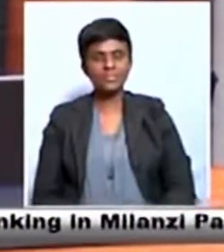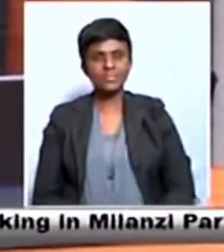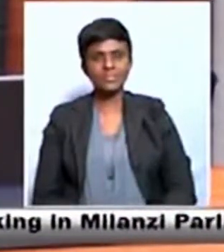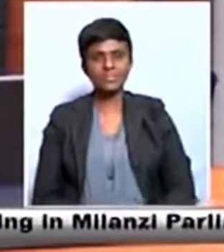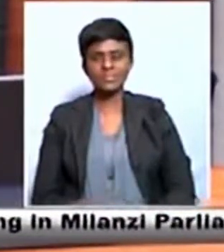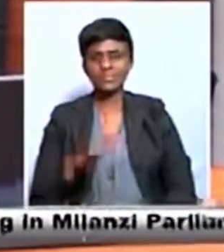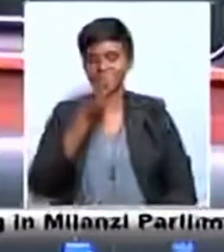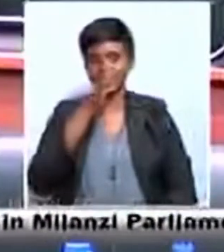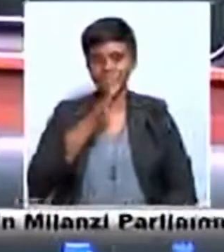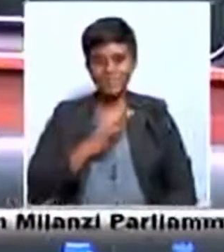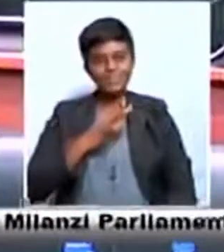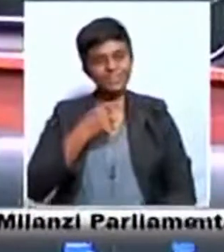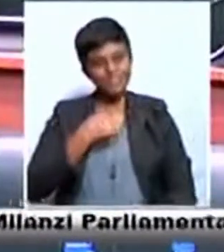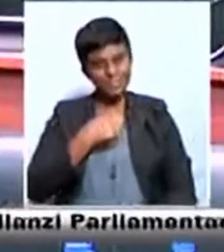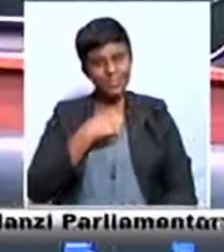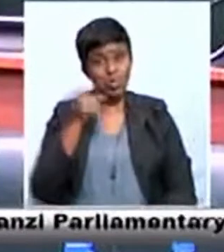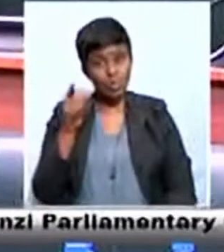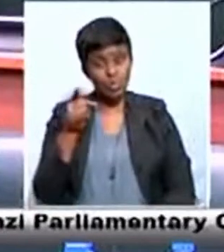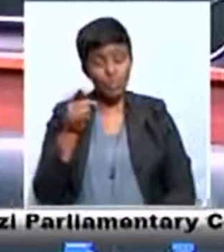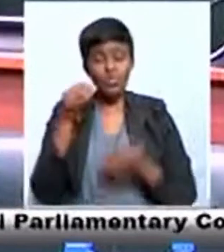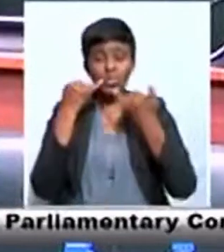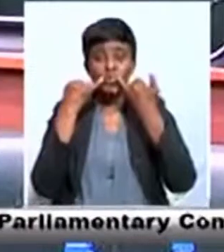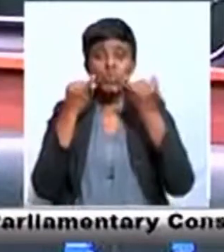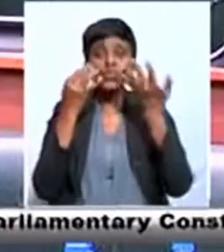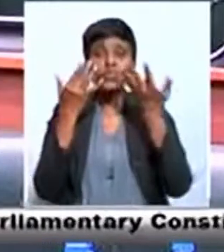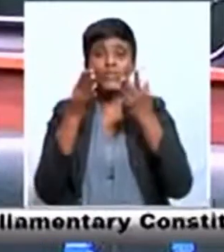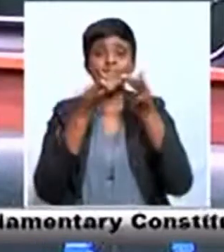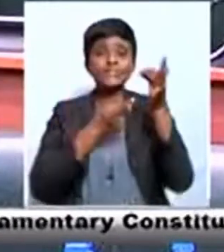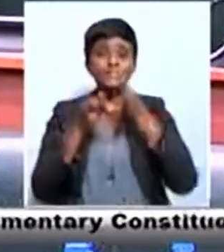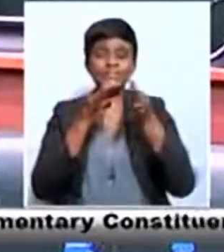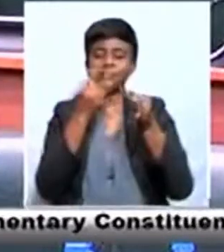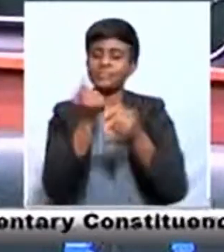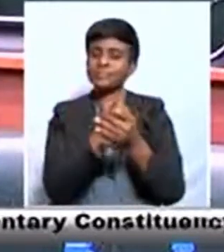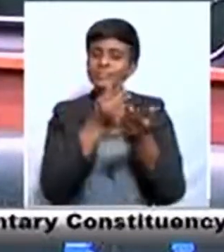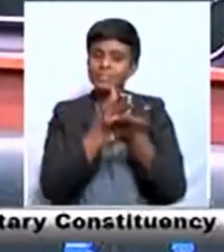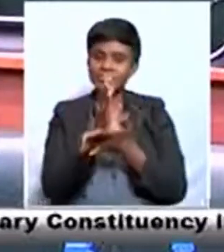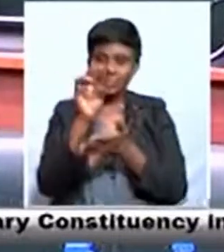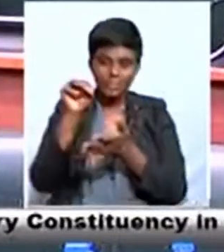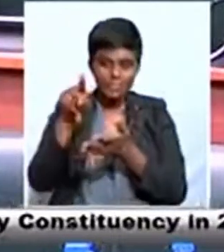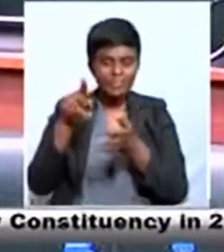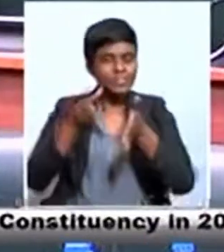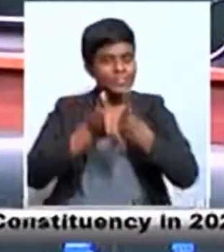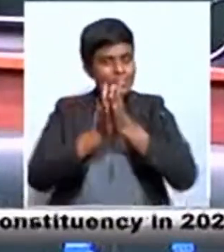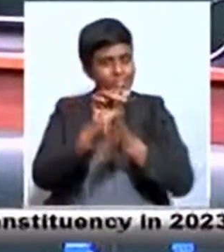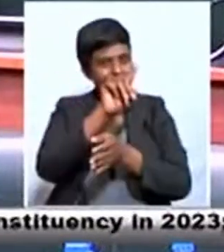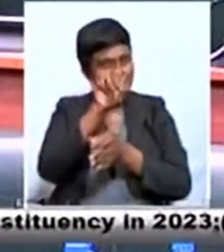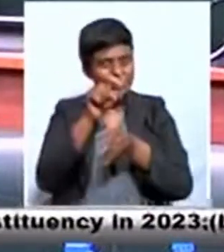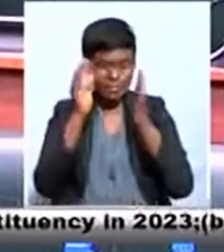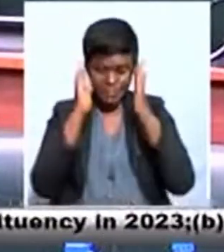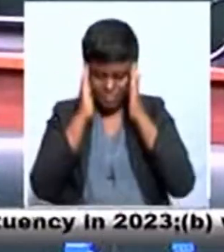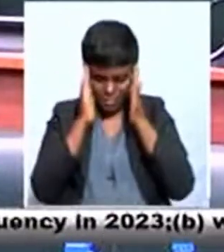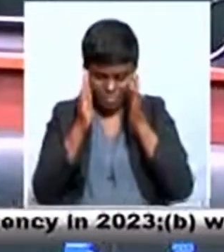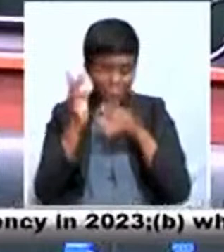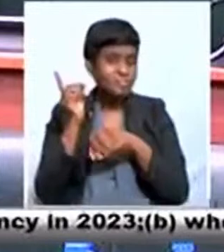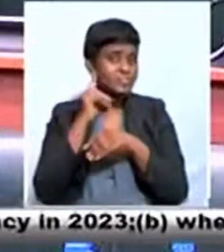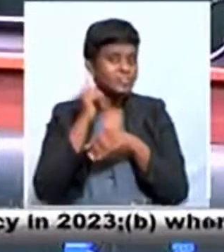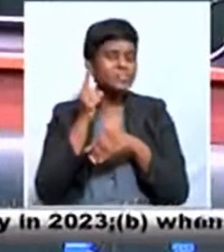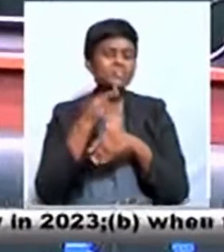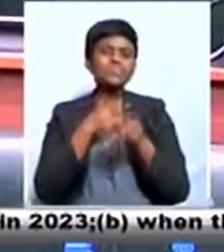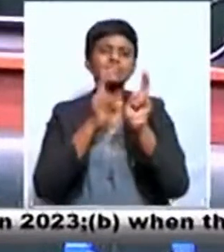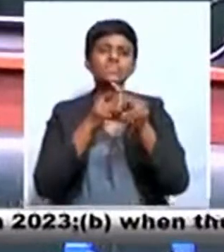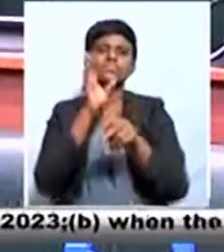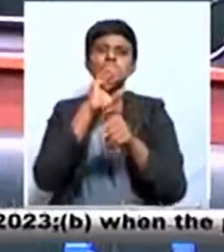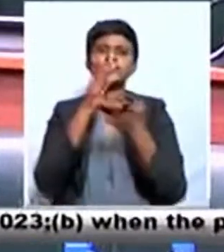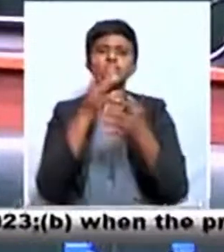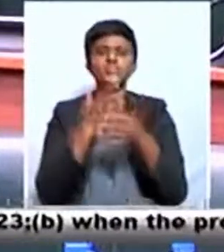Madam Speaker, as you have said, I think it's only right that when the MPs ask you questions, they pay attention. I've answered this question, but